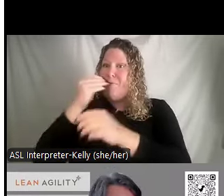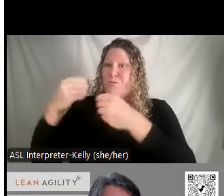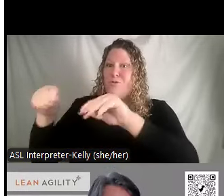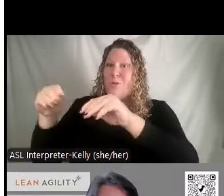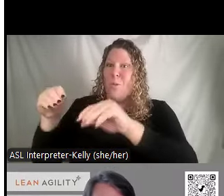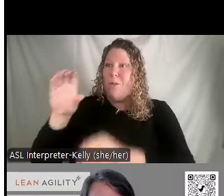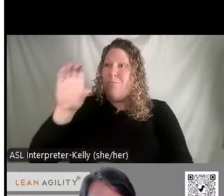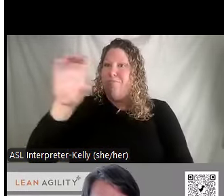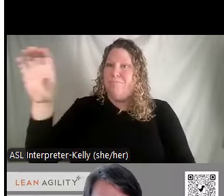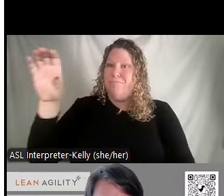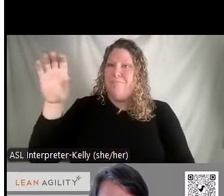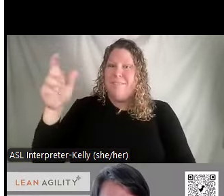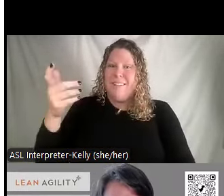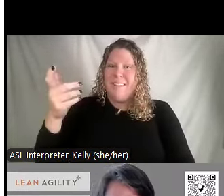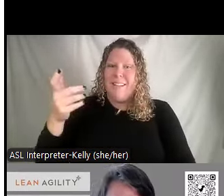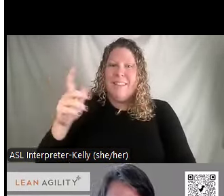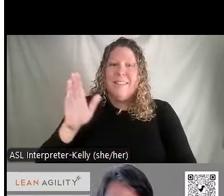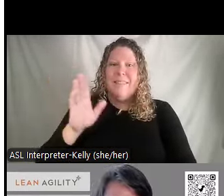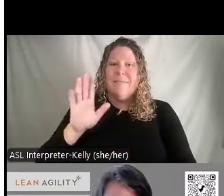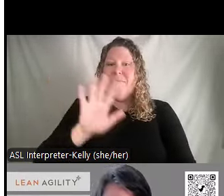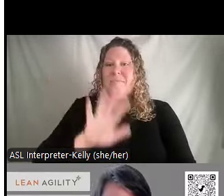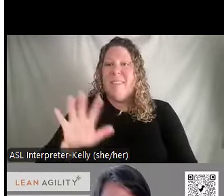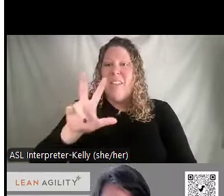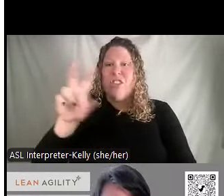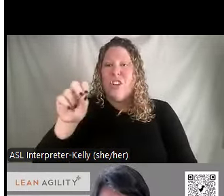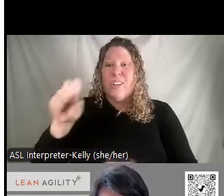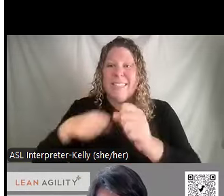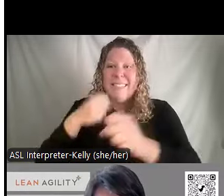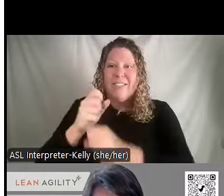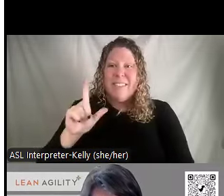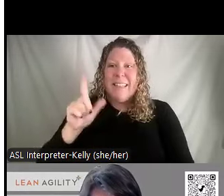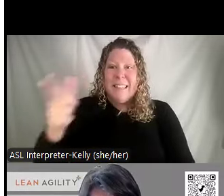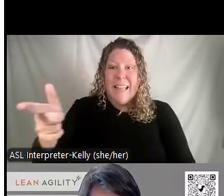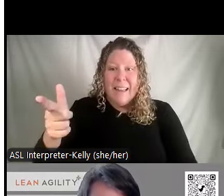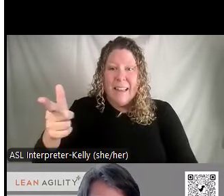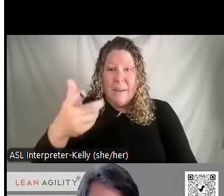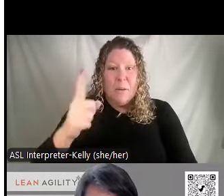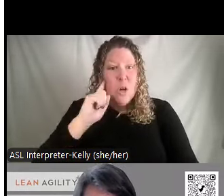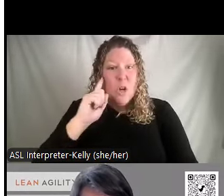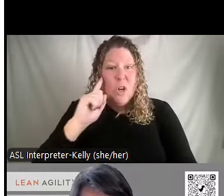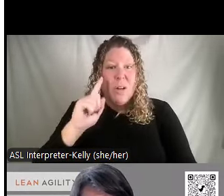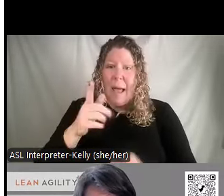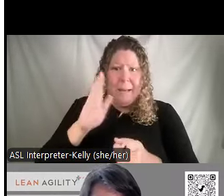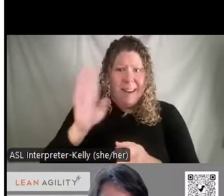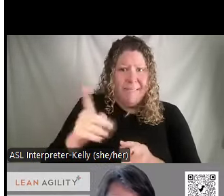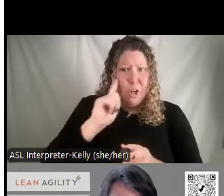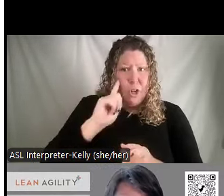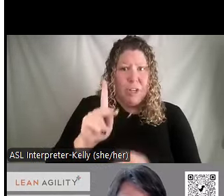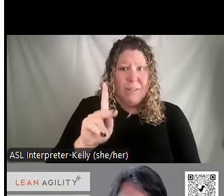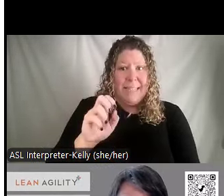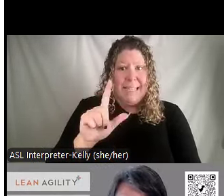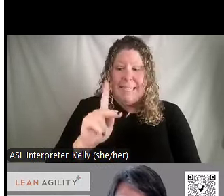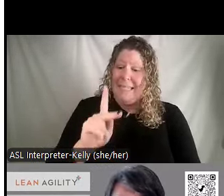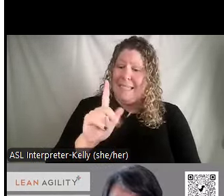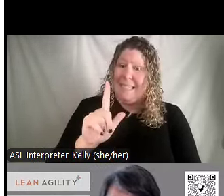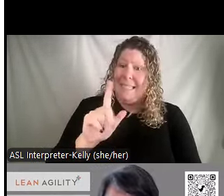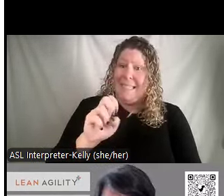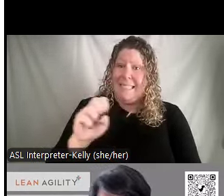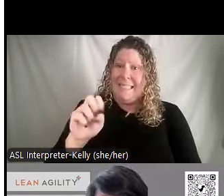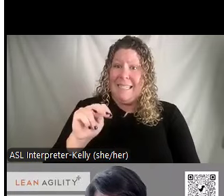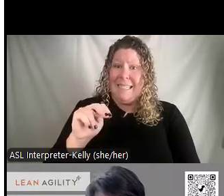And about 30 years after this thing was invented, I don't know if you've ever heard of clean made bread, but I certainly hadn't before I went on the internet and found